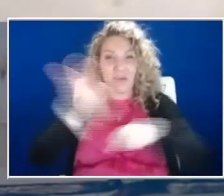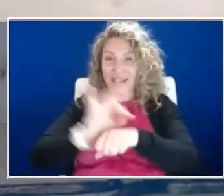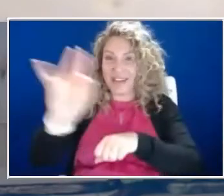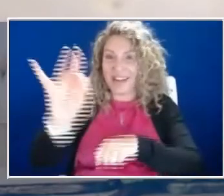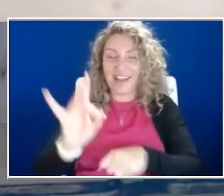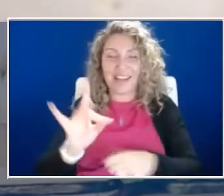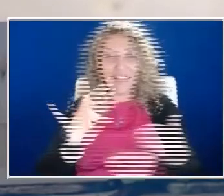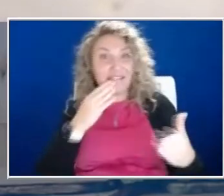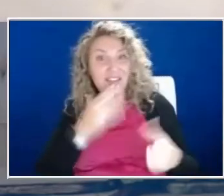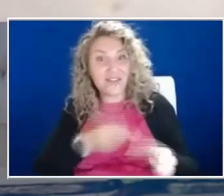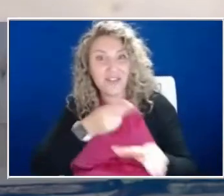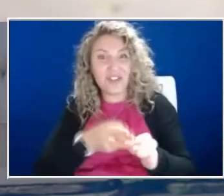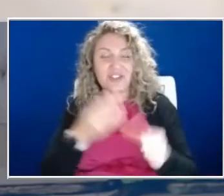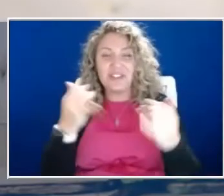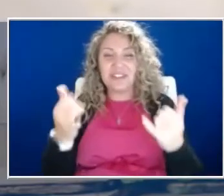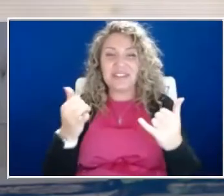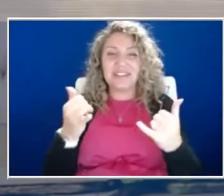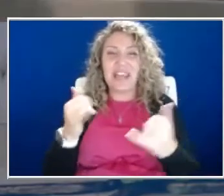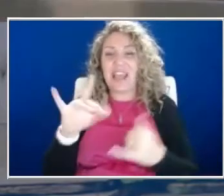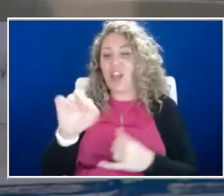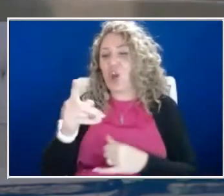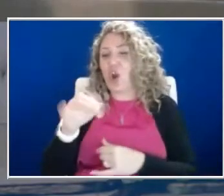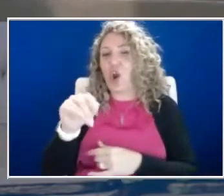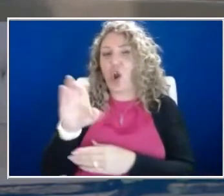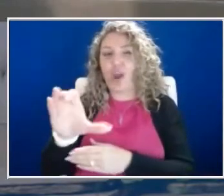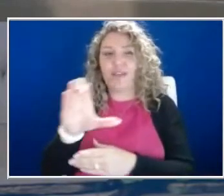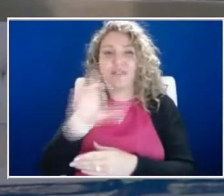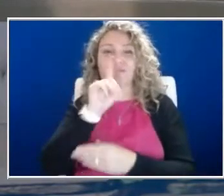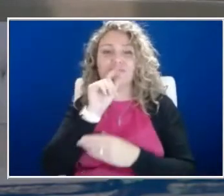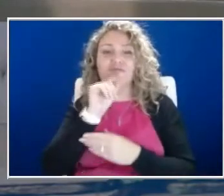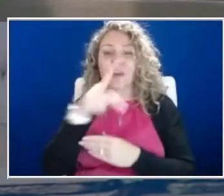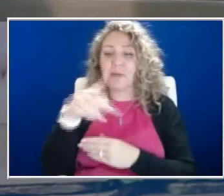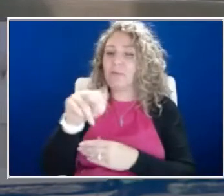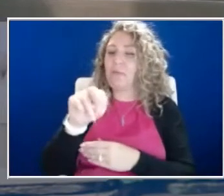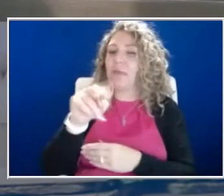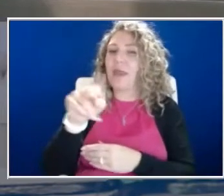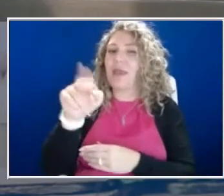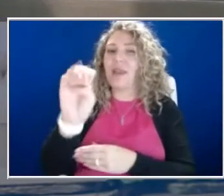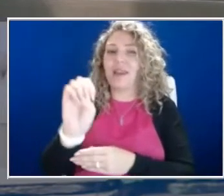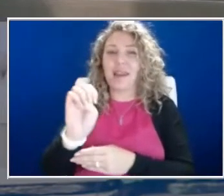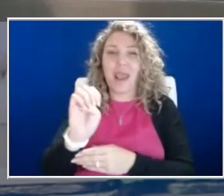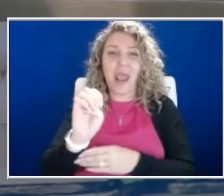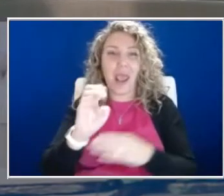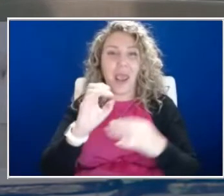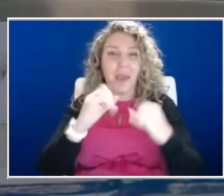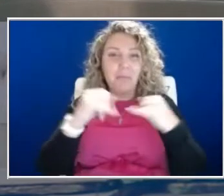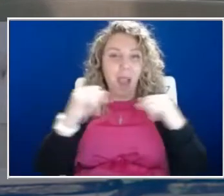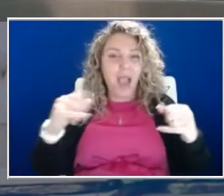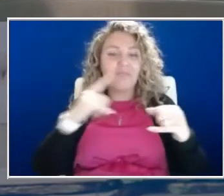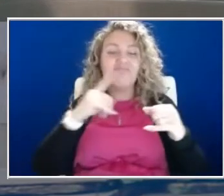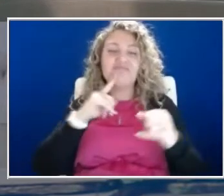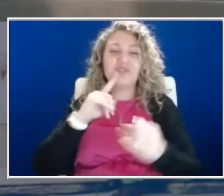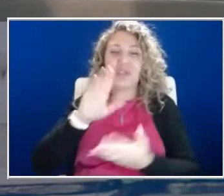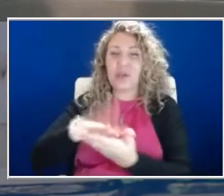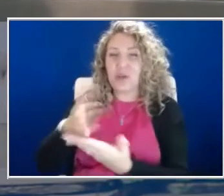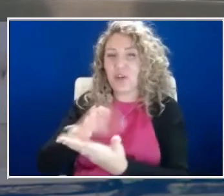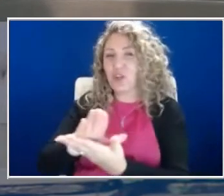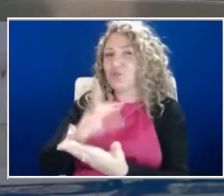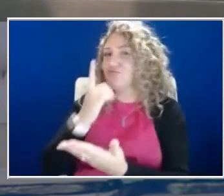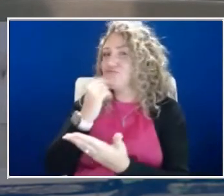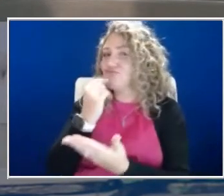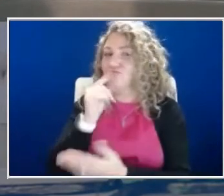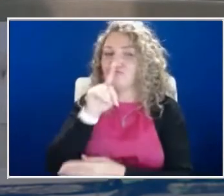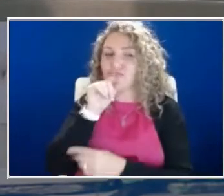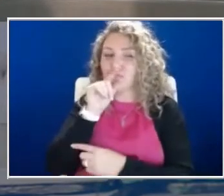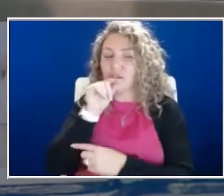making a garlic chicken penne pasta. Nice thing about this recipe is you can cook your chicken out on the grill ahead of time and have it ready to go. We're going to be doing a lot of